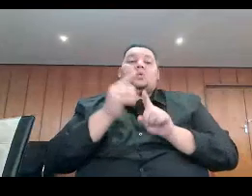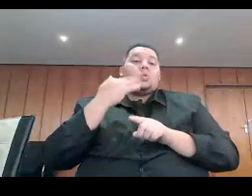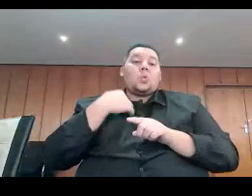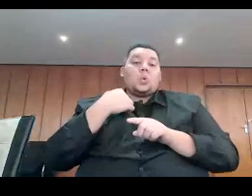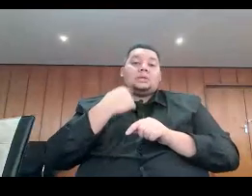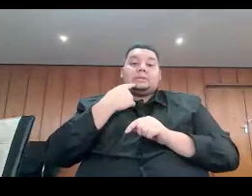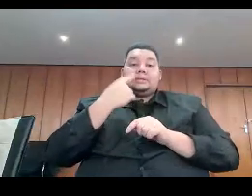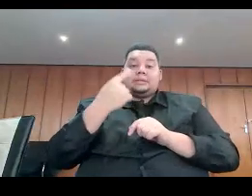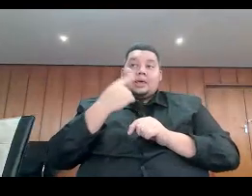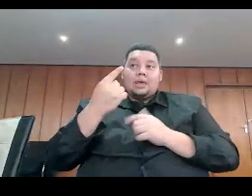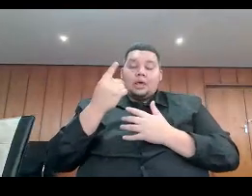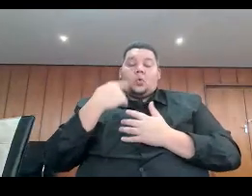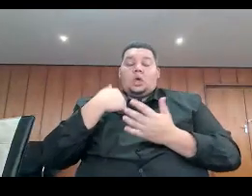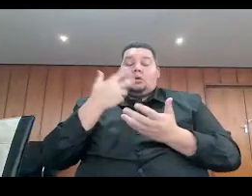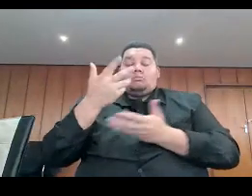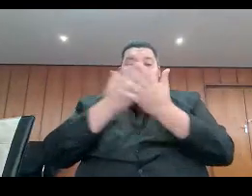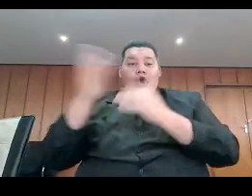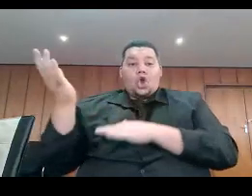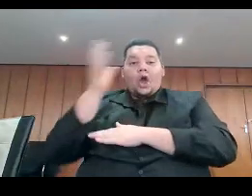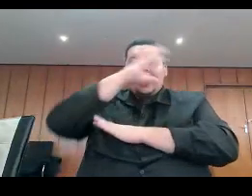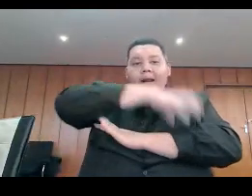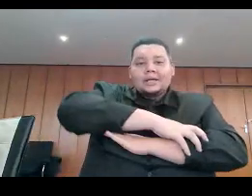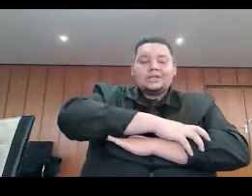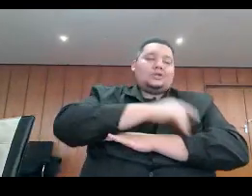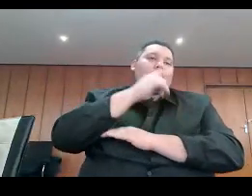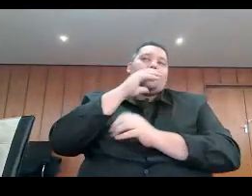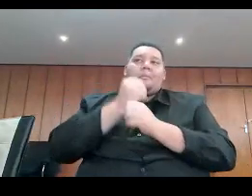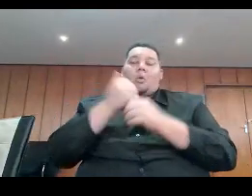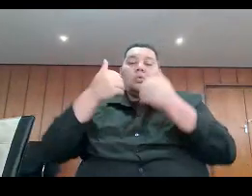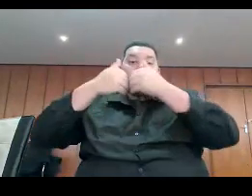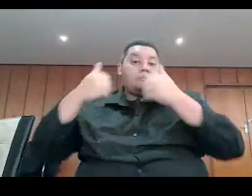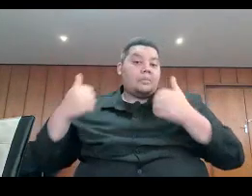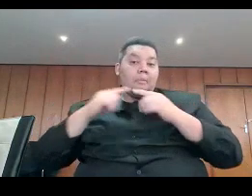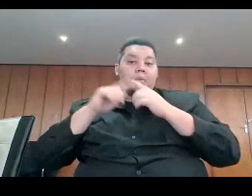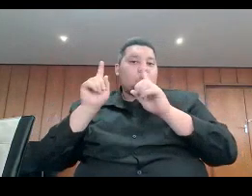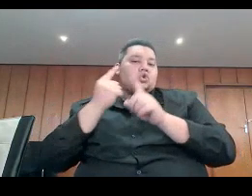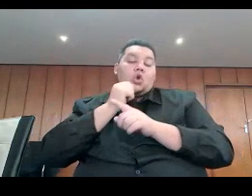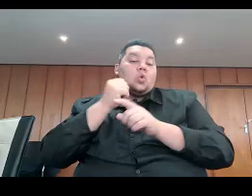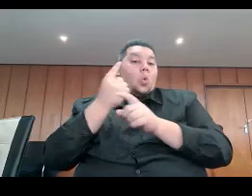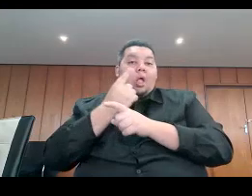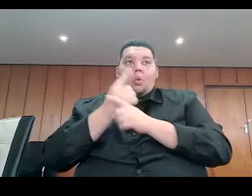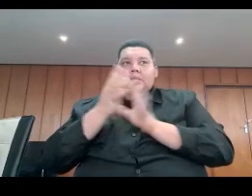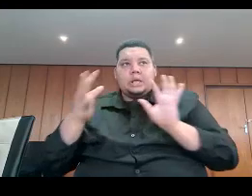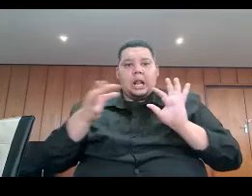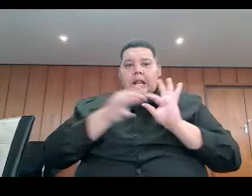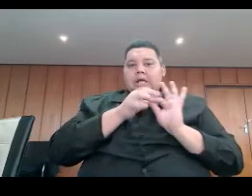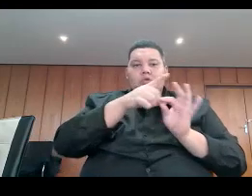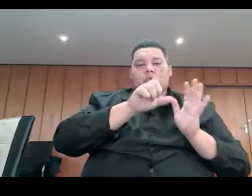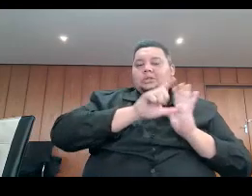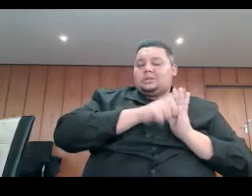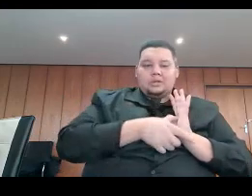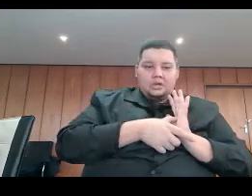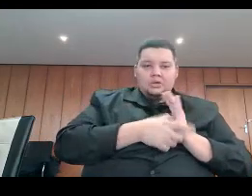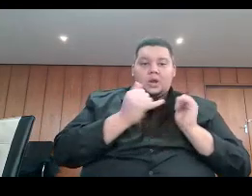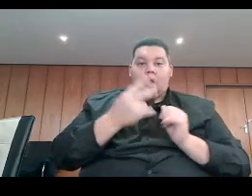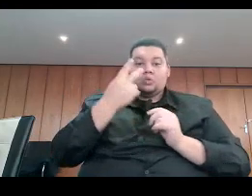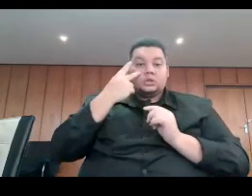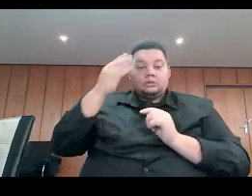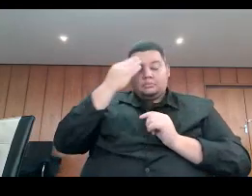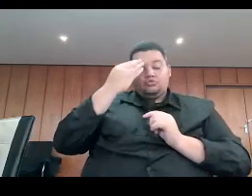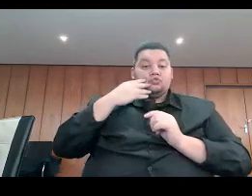about this colonization. We talk about apartheid, but not always in relation to disabilities. And so this